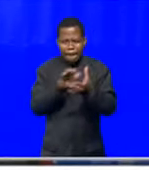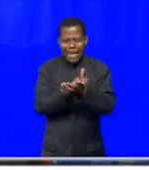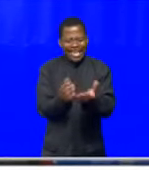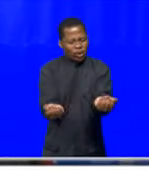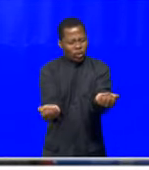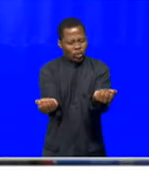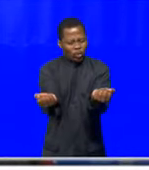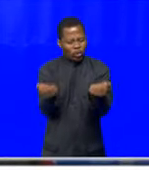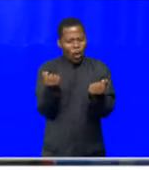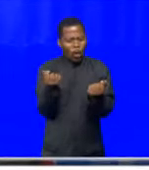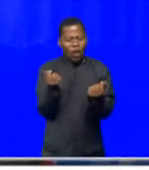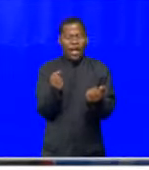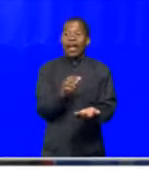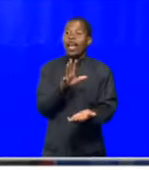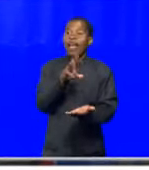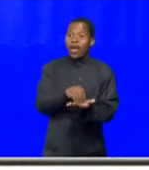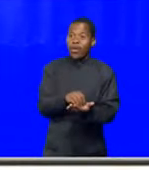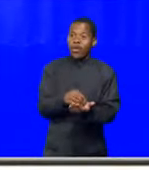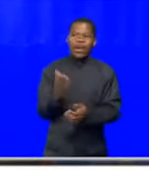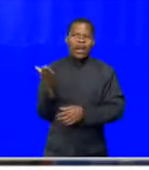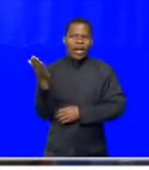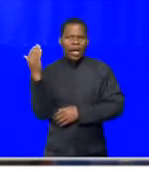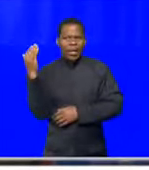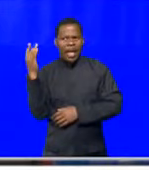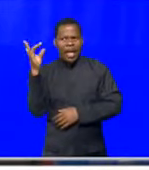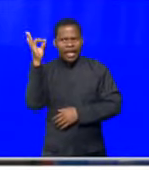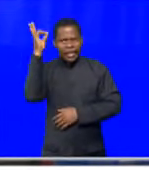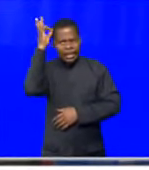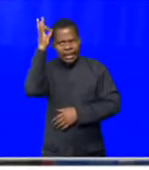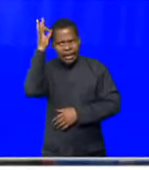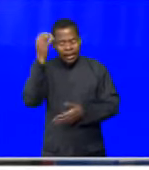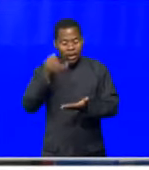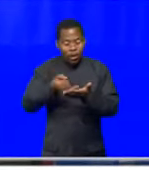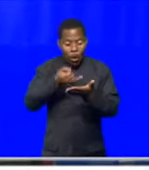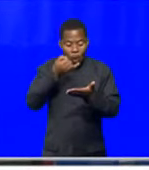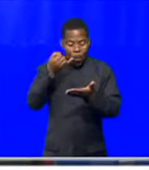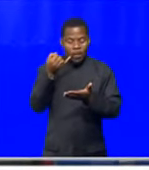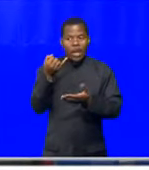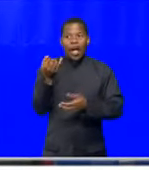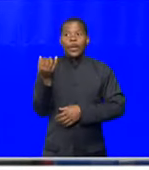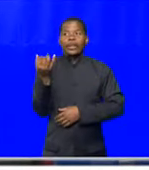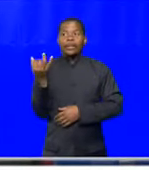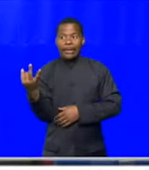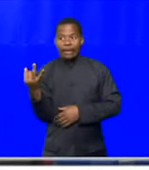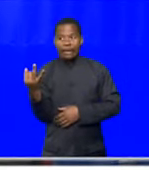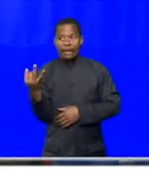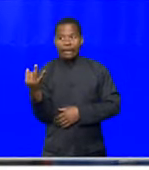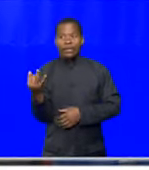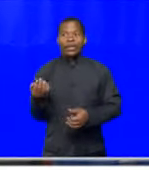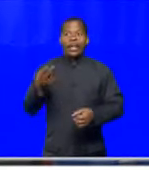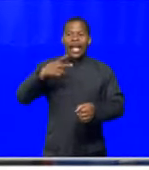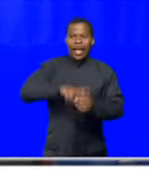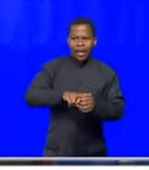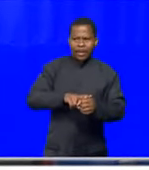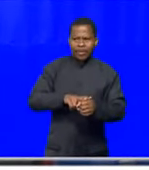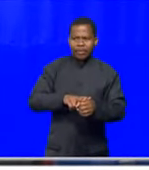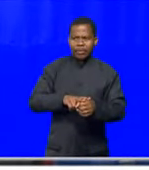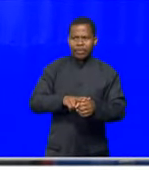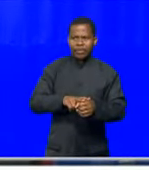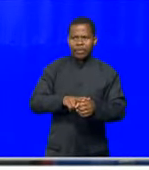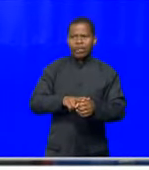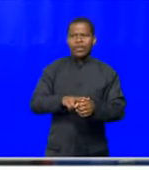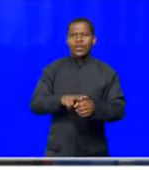days, the time of King Sobhuza II. And you, in particular,